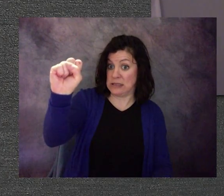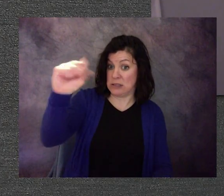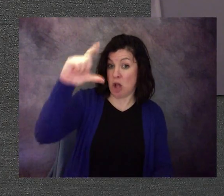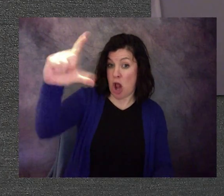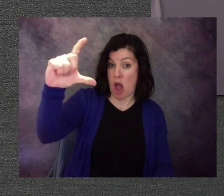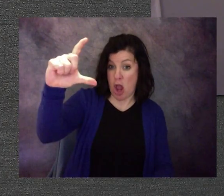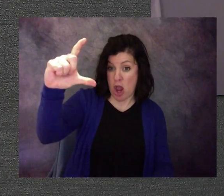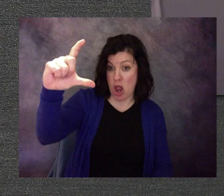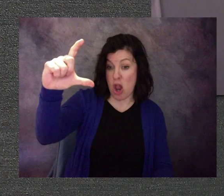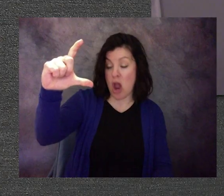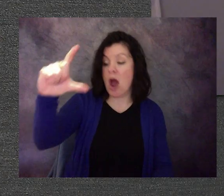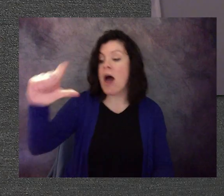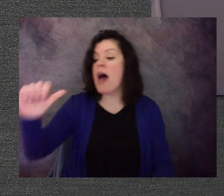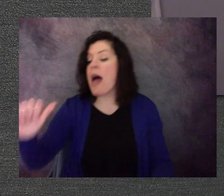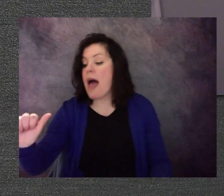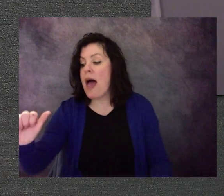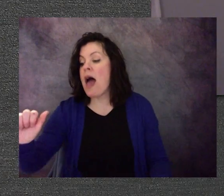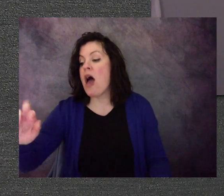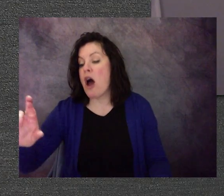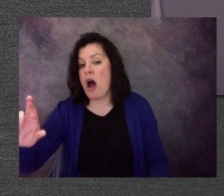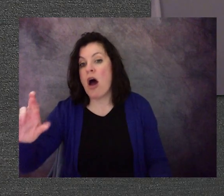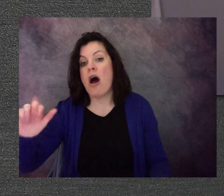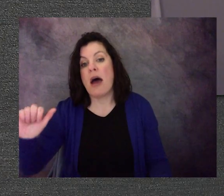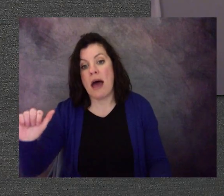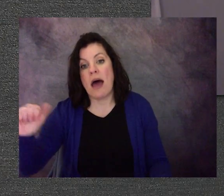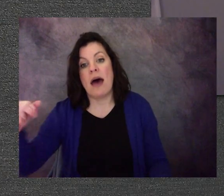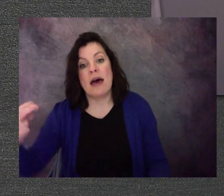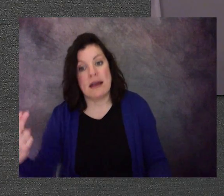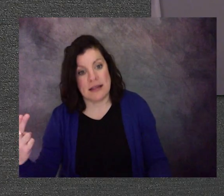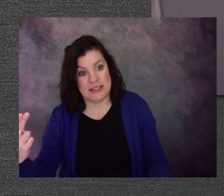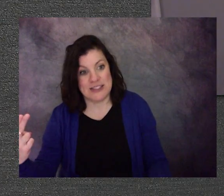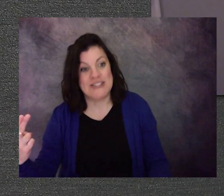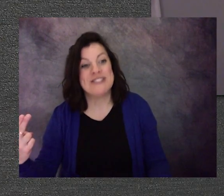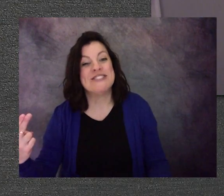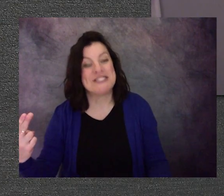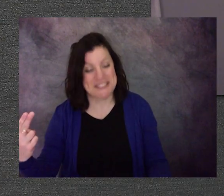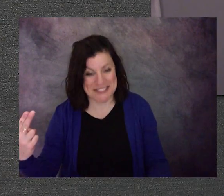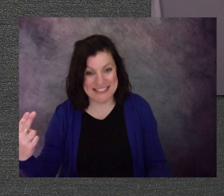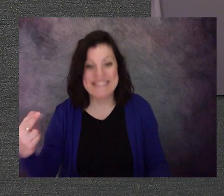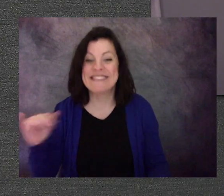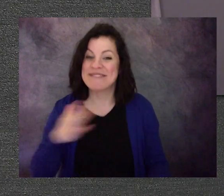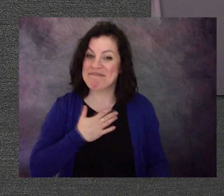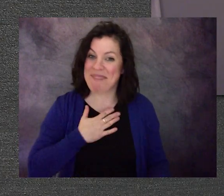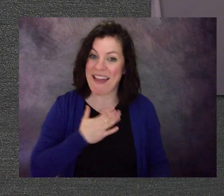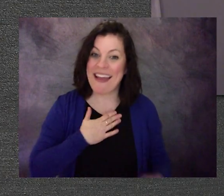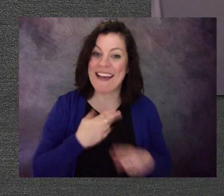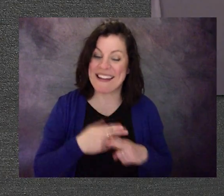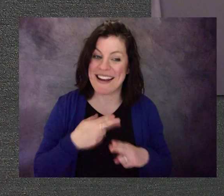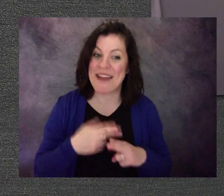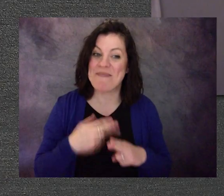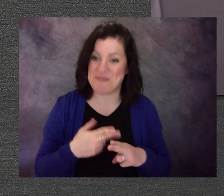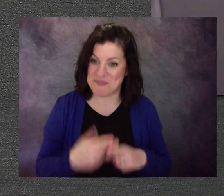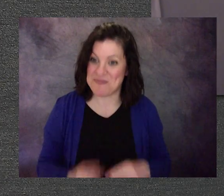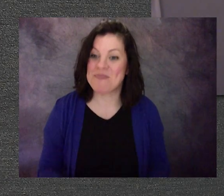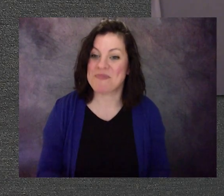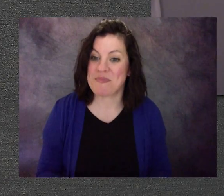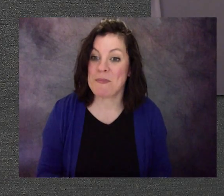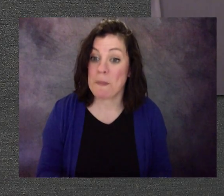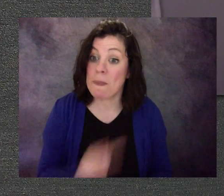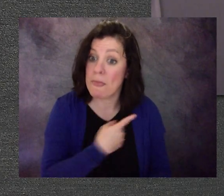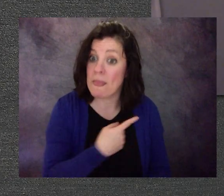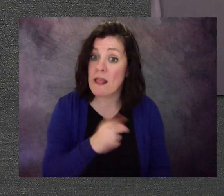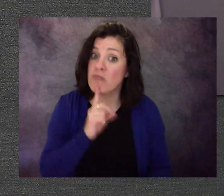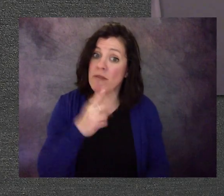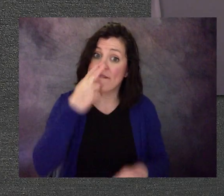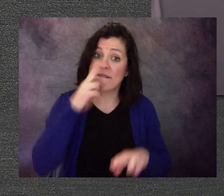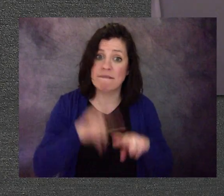are lowercase A, R, A, H. Now, this is a fun activity